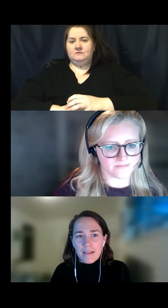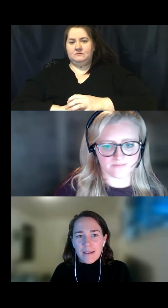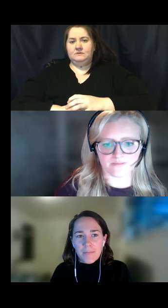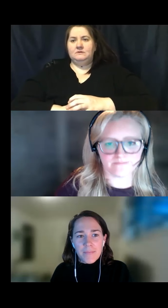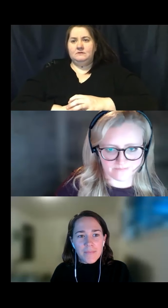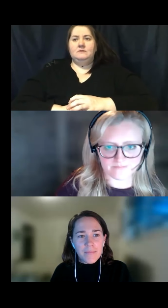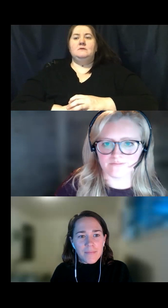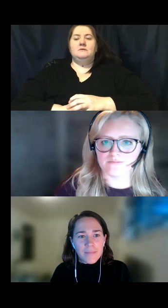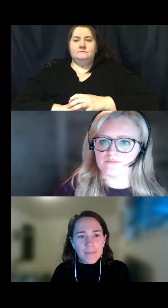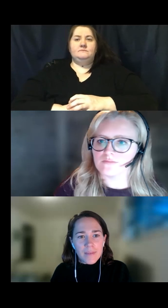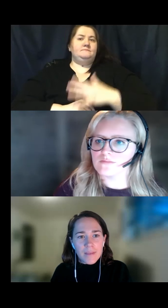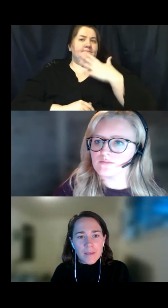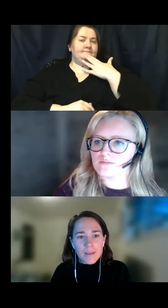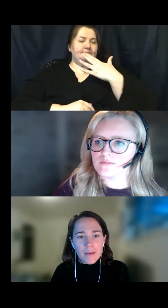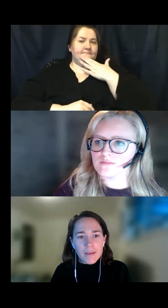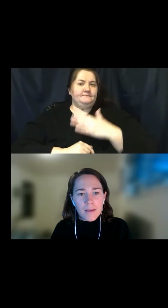Thanks, Kelly.